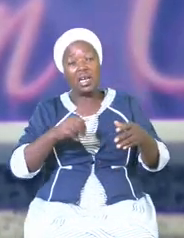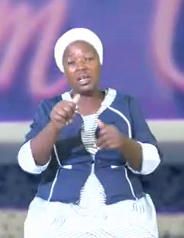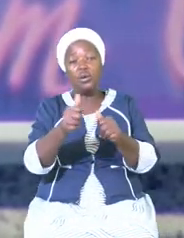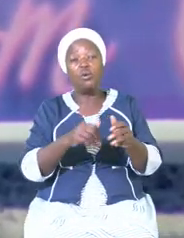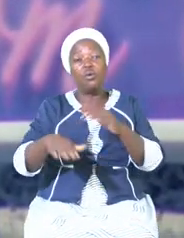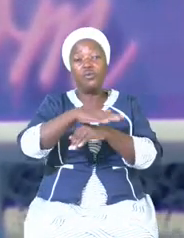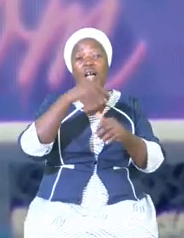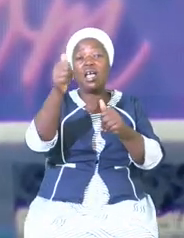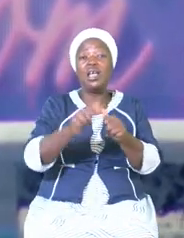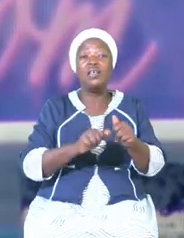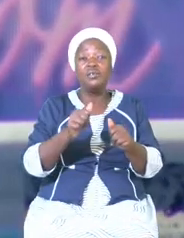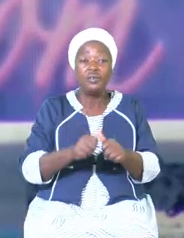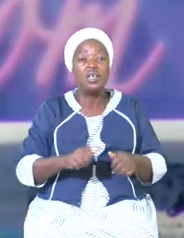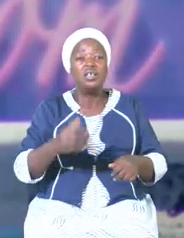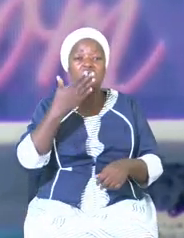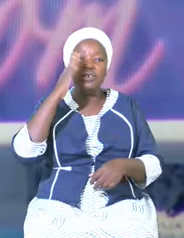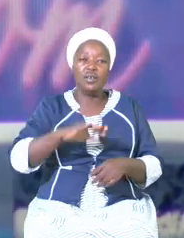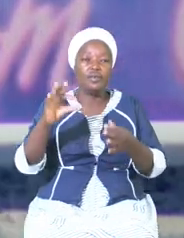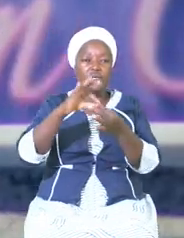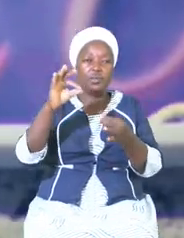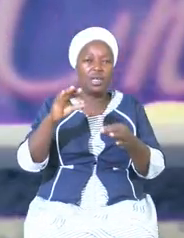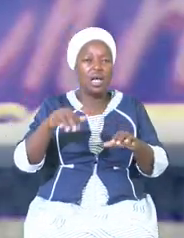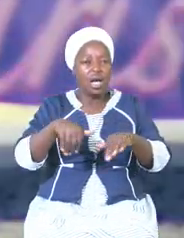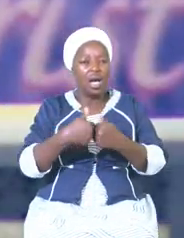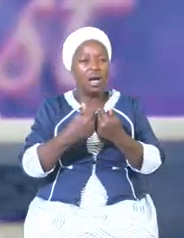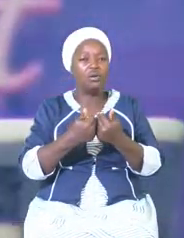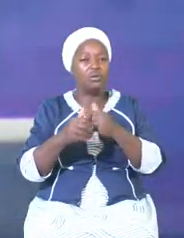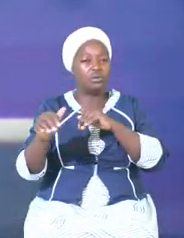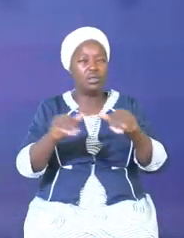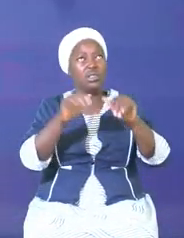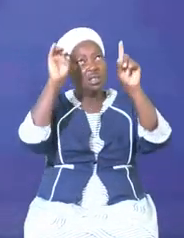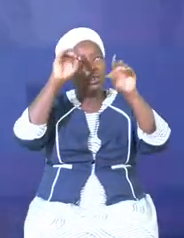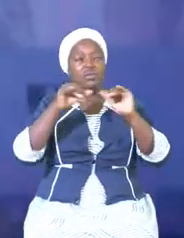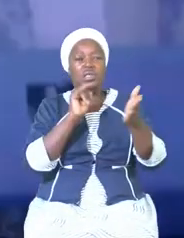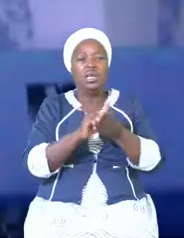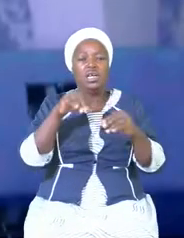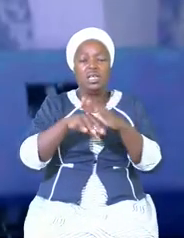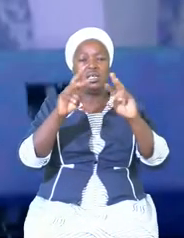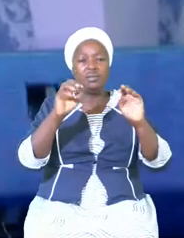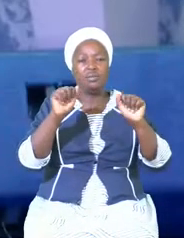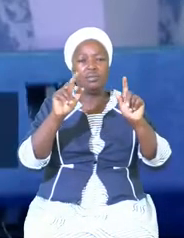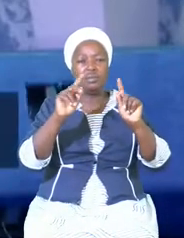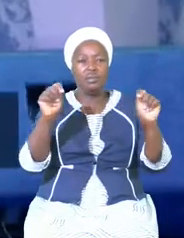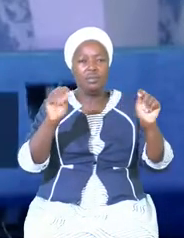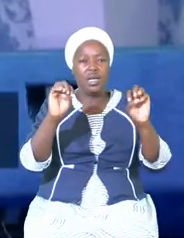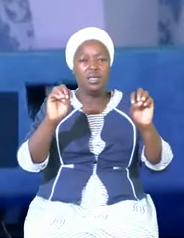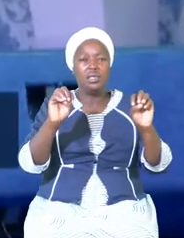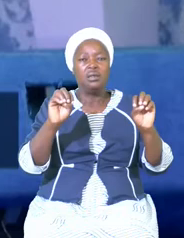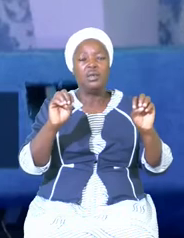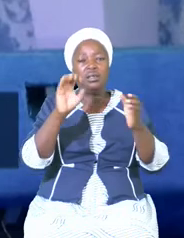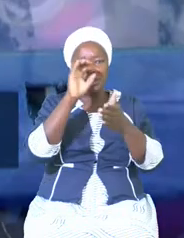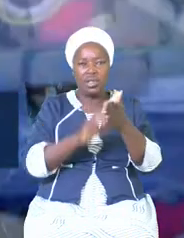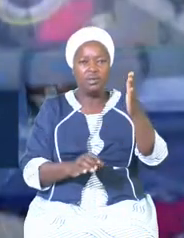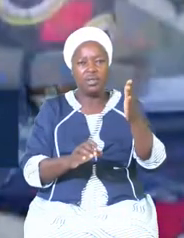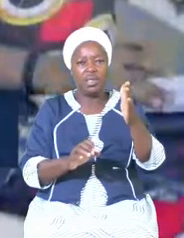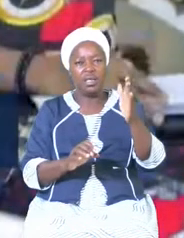every evil spirit. How does he do that? Matthew chapter 8, I'm reading from verse 16. Matthew chapter 8,